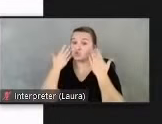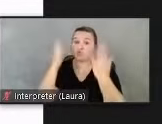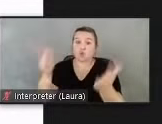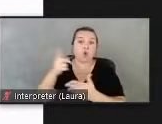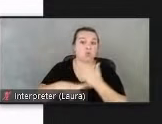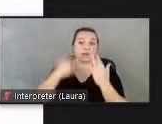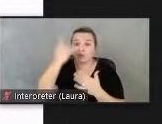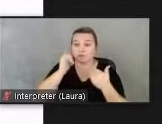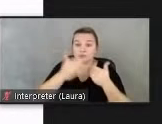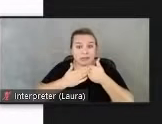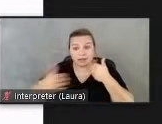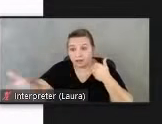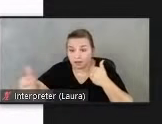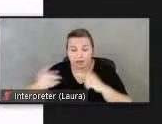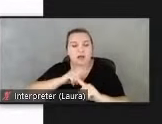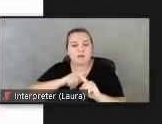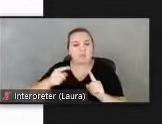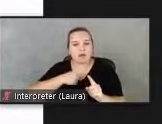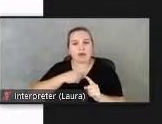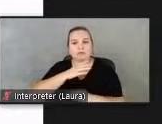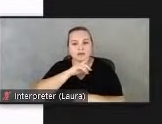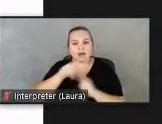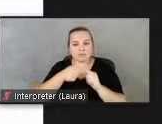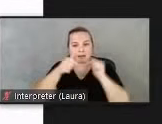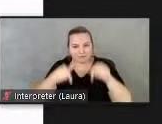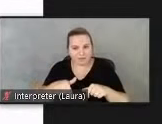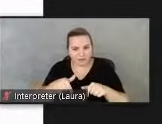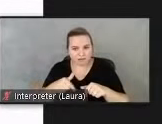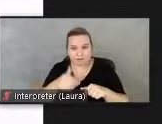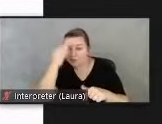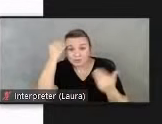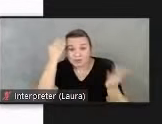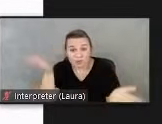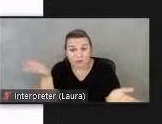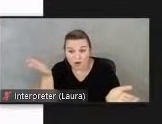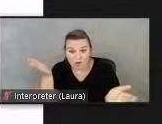So, but I talk about this as we don't know this. But